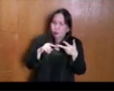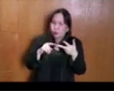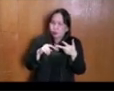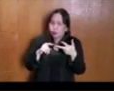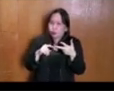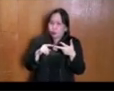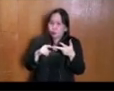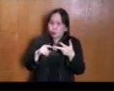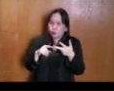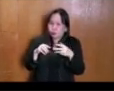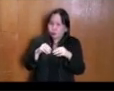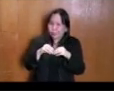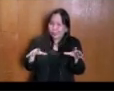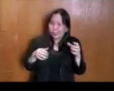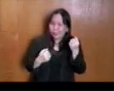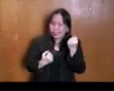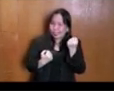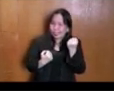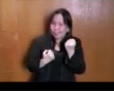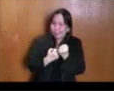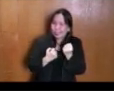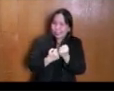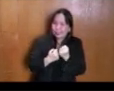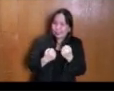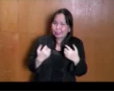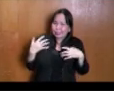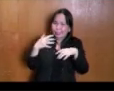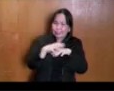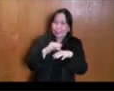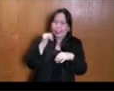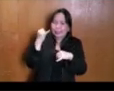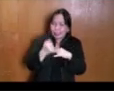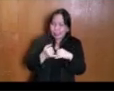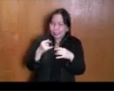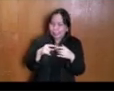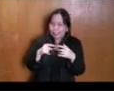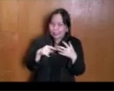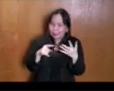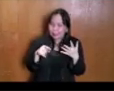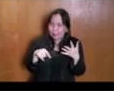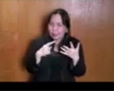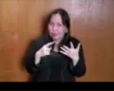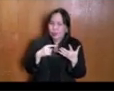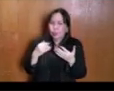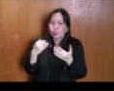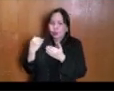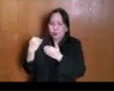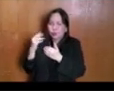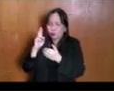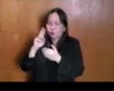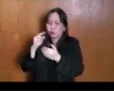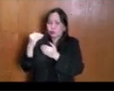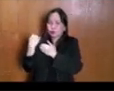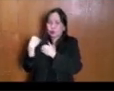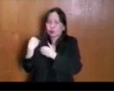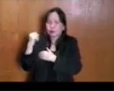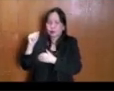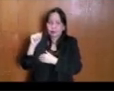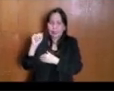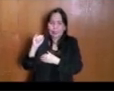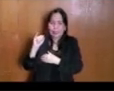and systems integration. And then lastly, I'll talk about the importance of capacity building and responsible AI.